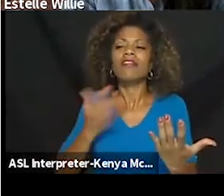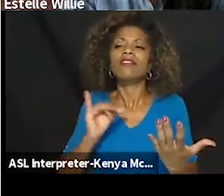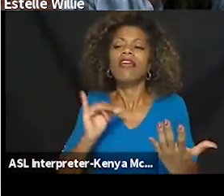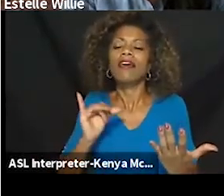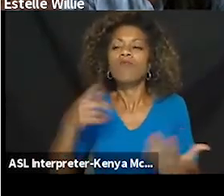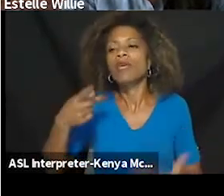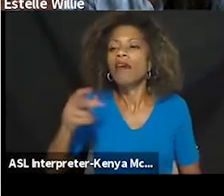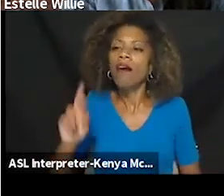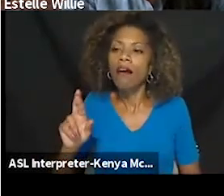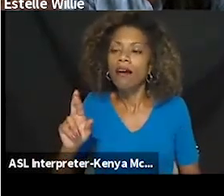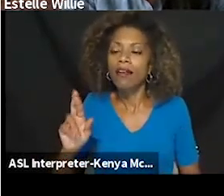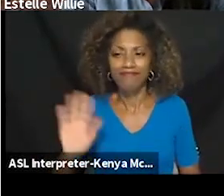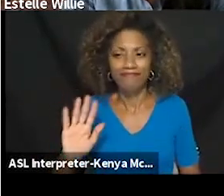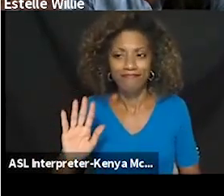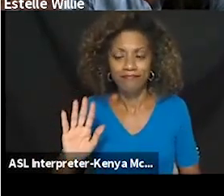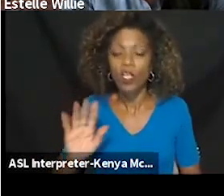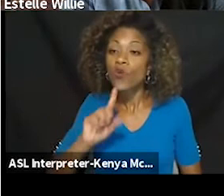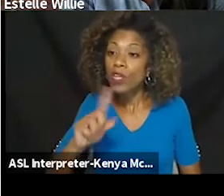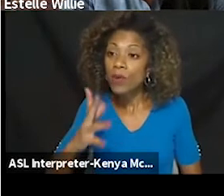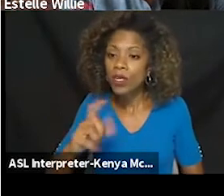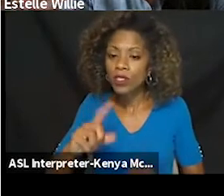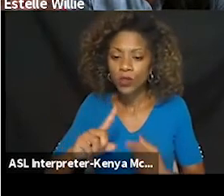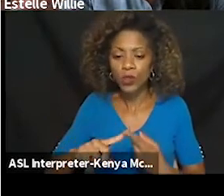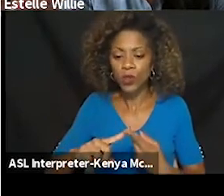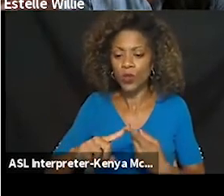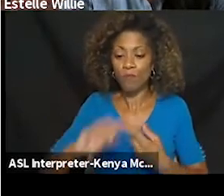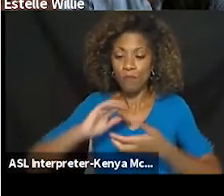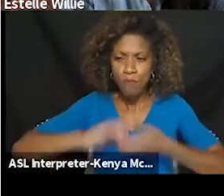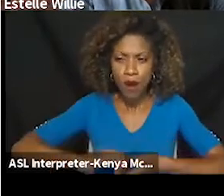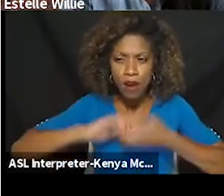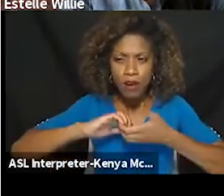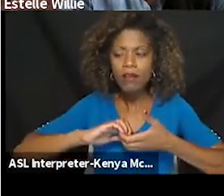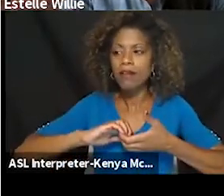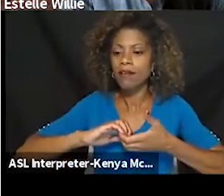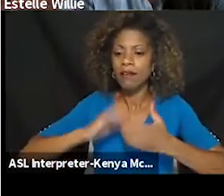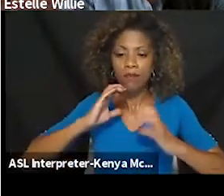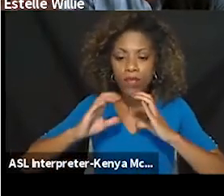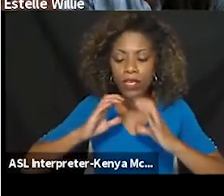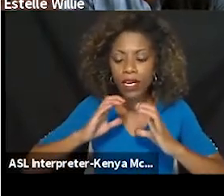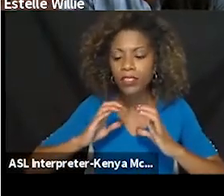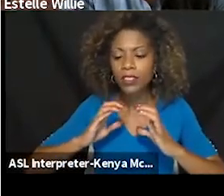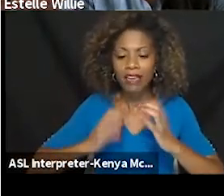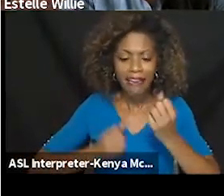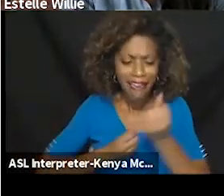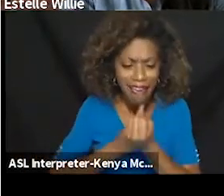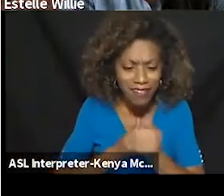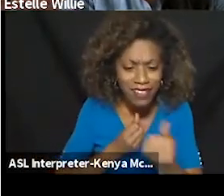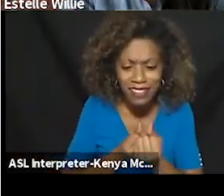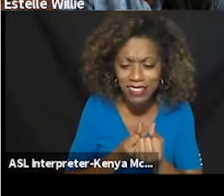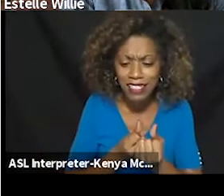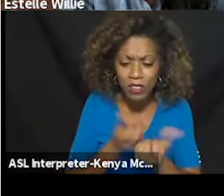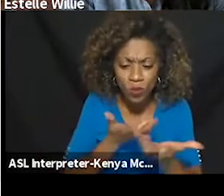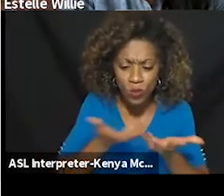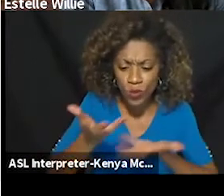collective impact model through partnerships, through coalition building, through communications, through advocacy to really drive